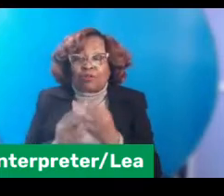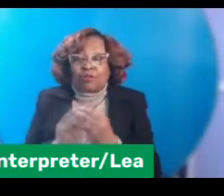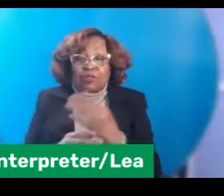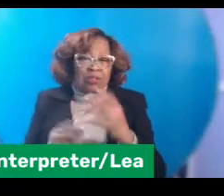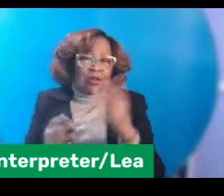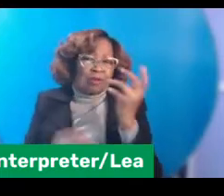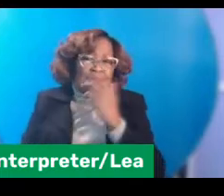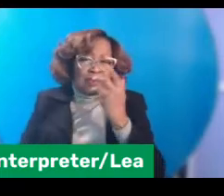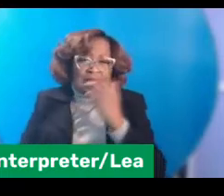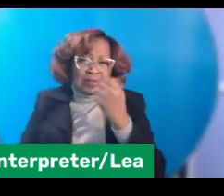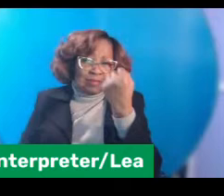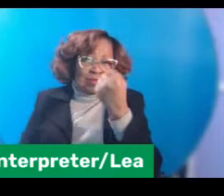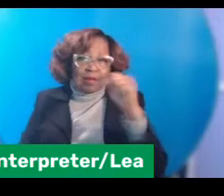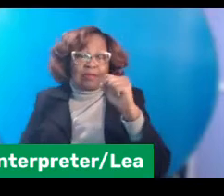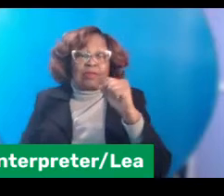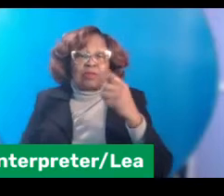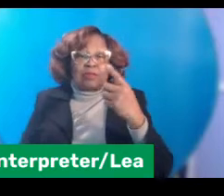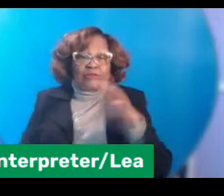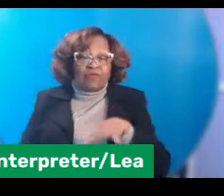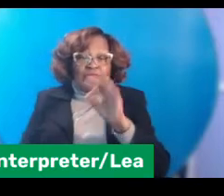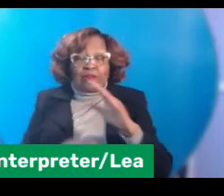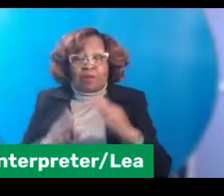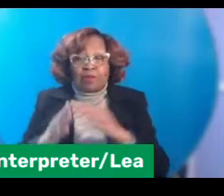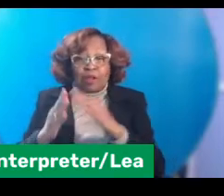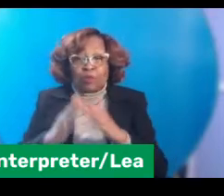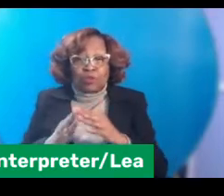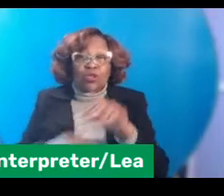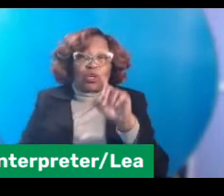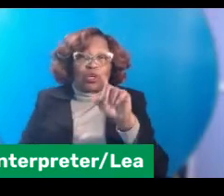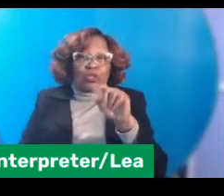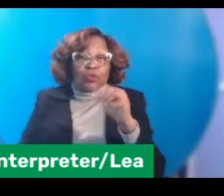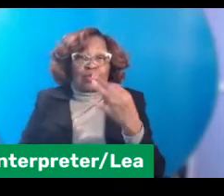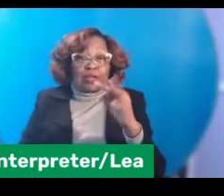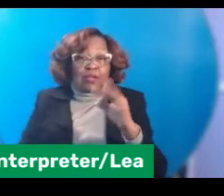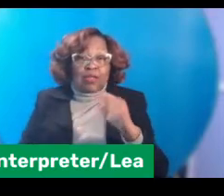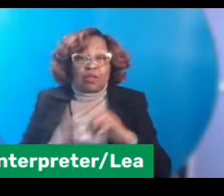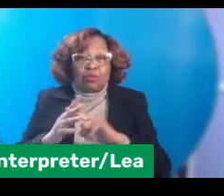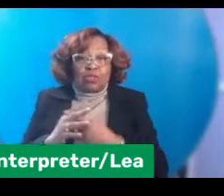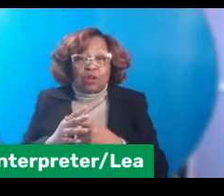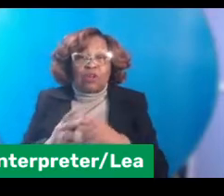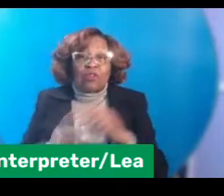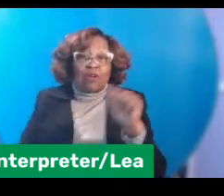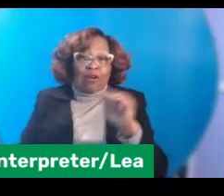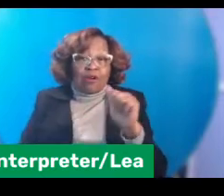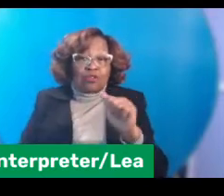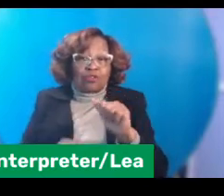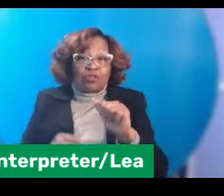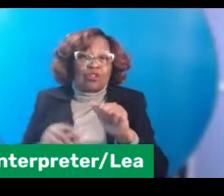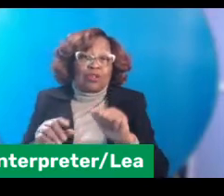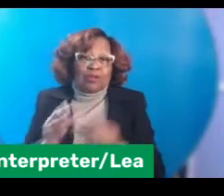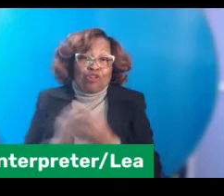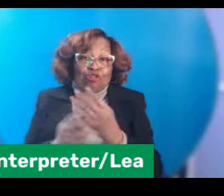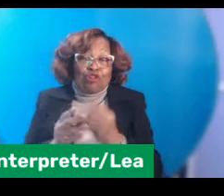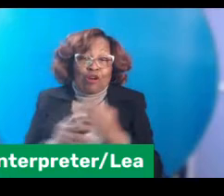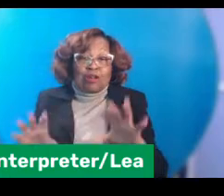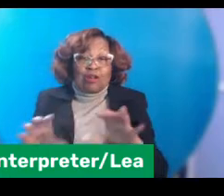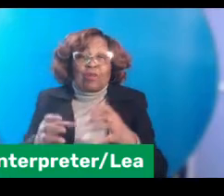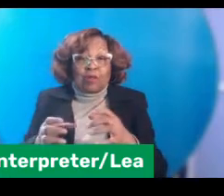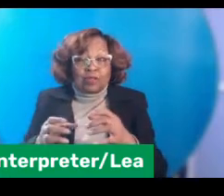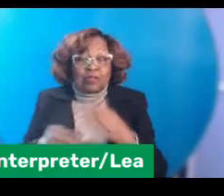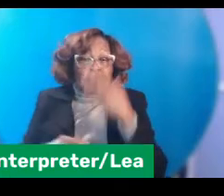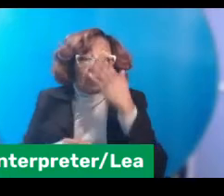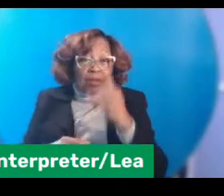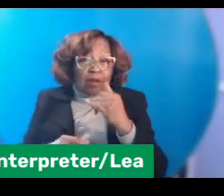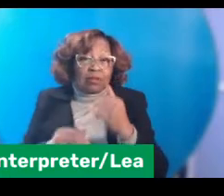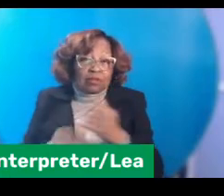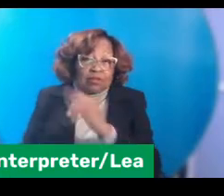in our neighborhood. In 2019, we started the Austin Garden Collective, which was also the result of the Quality of Life